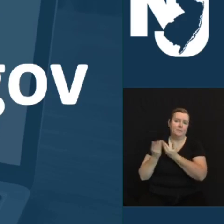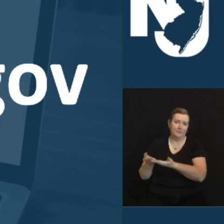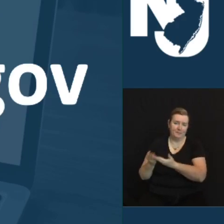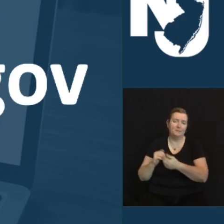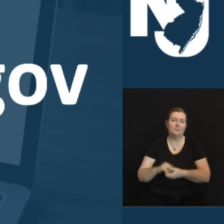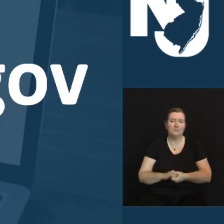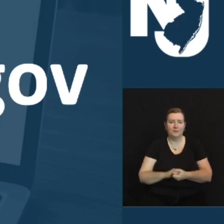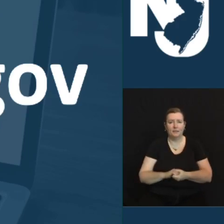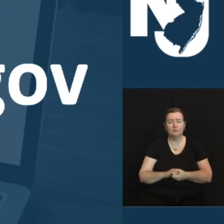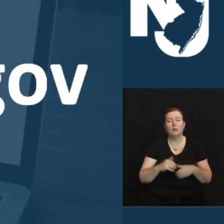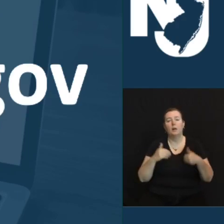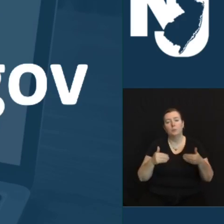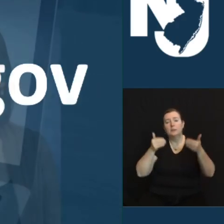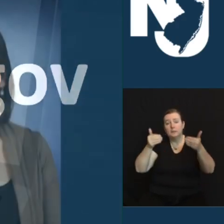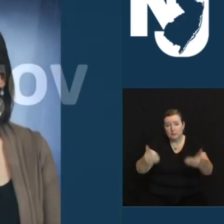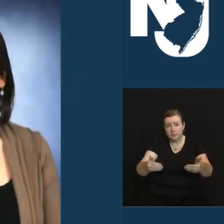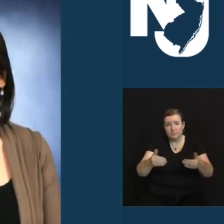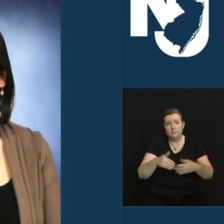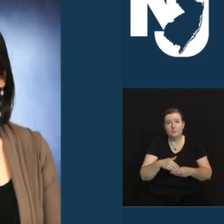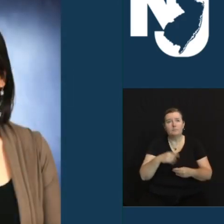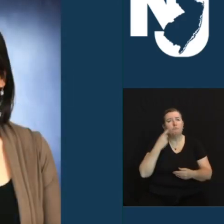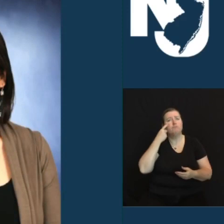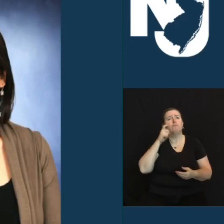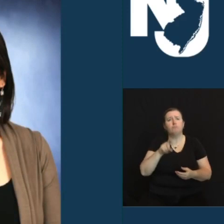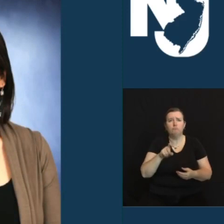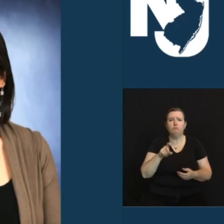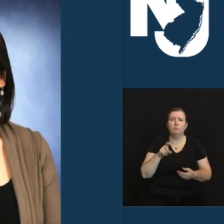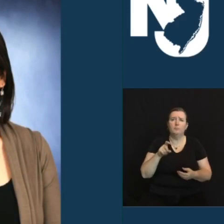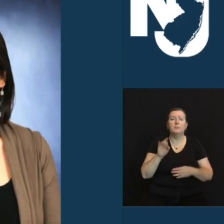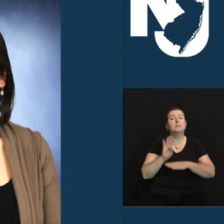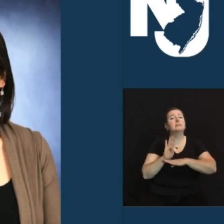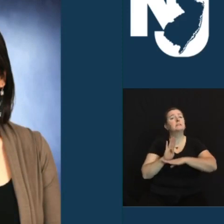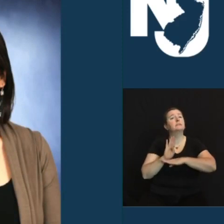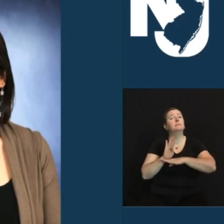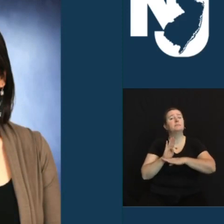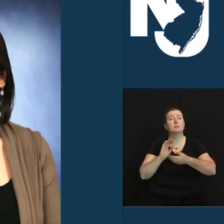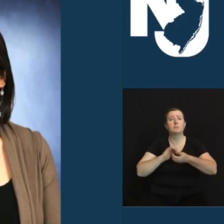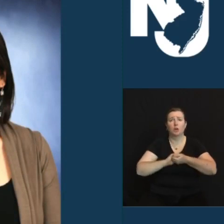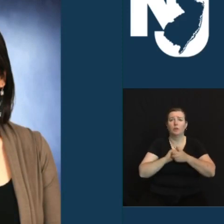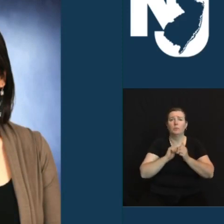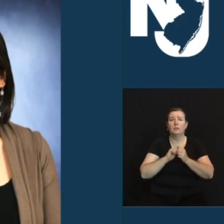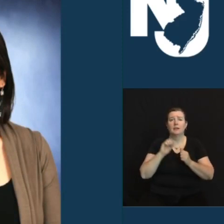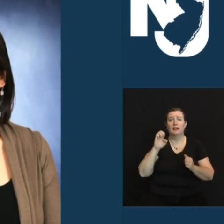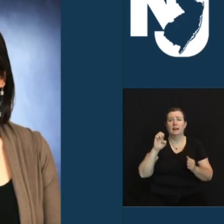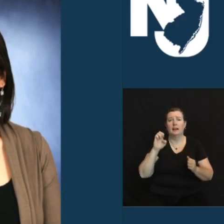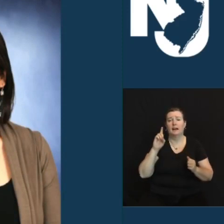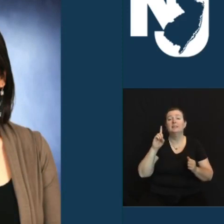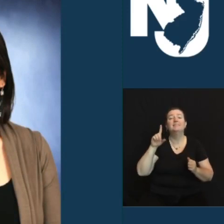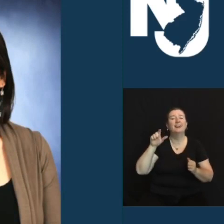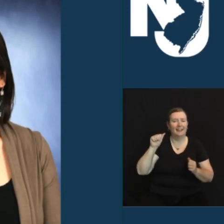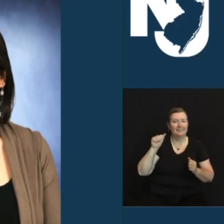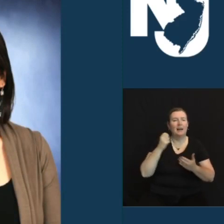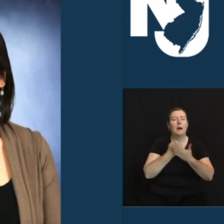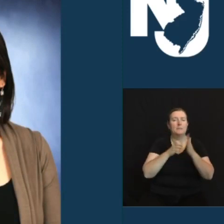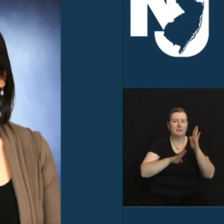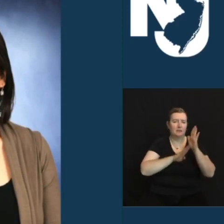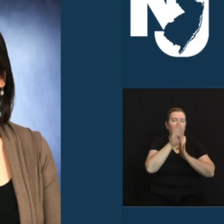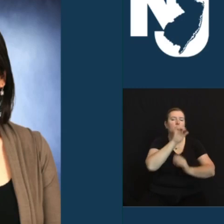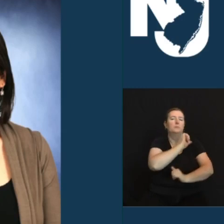Switching gears, I'd like to acknowledge another of the organizations that has partnered with the New Jersey Economic Development Authority to continue in